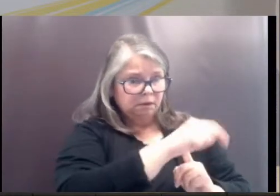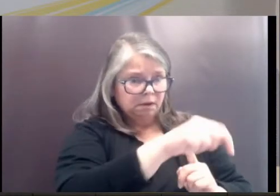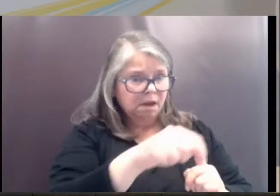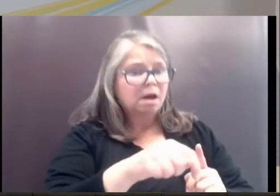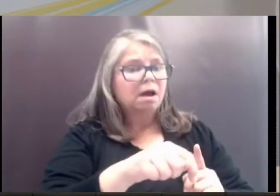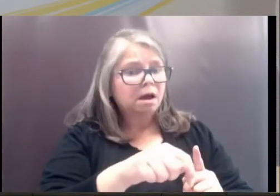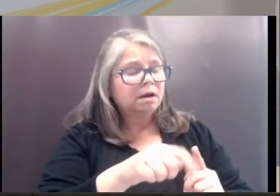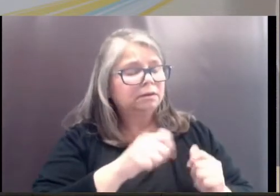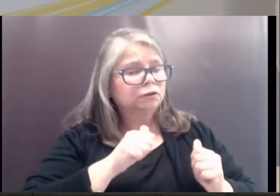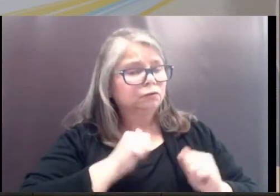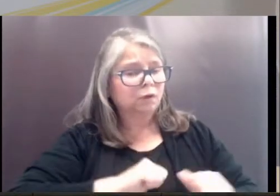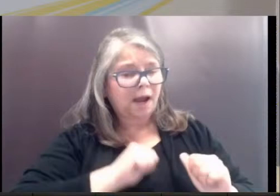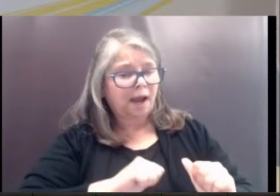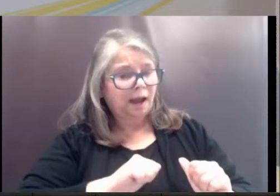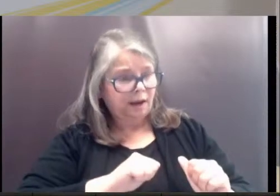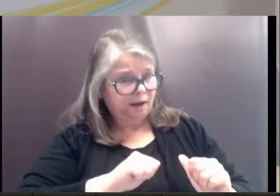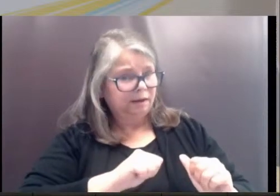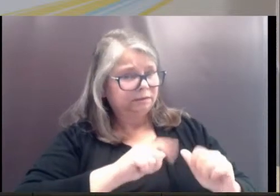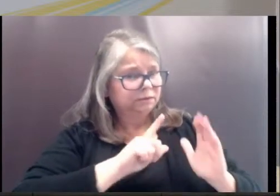that similar age range.